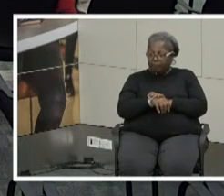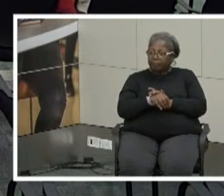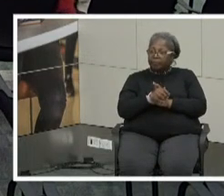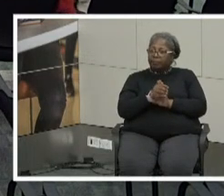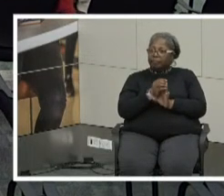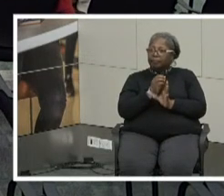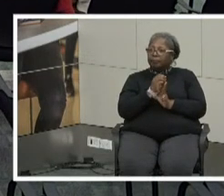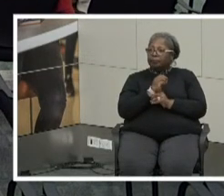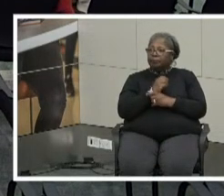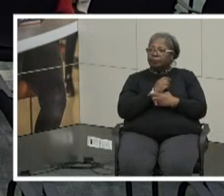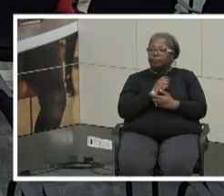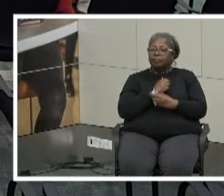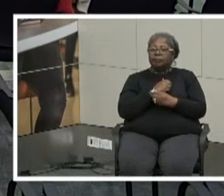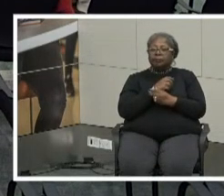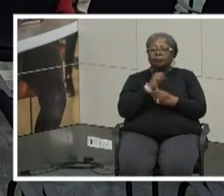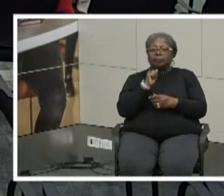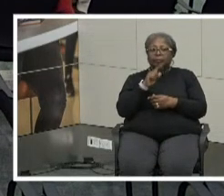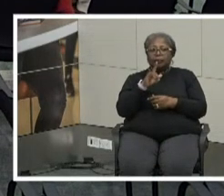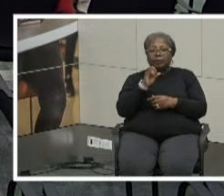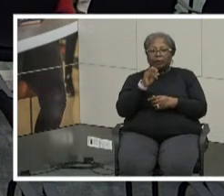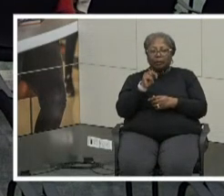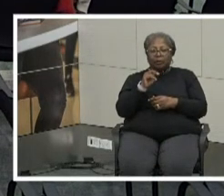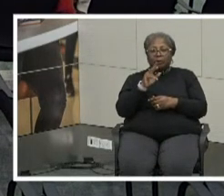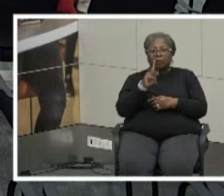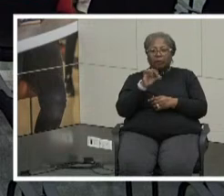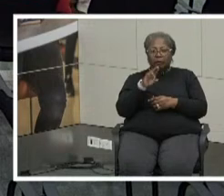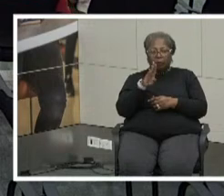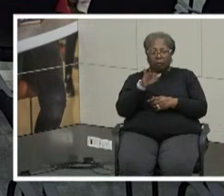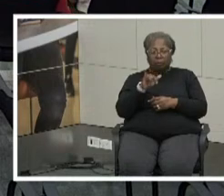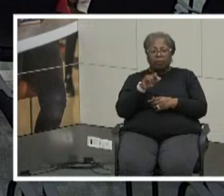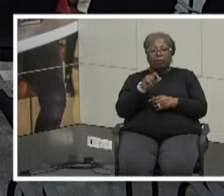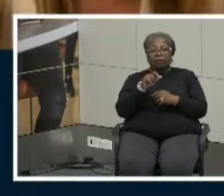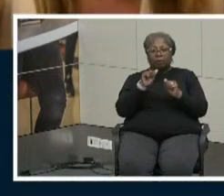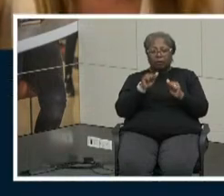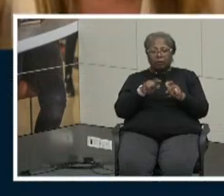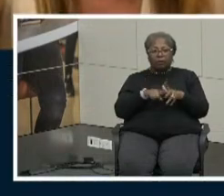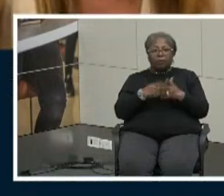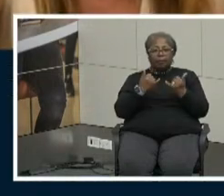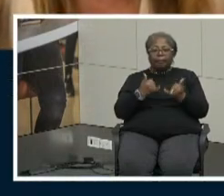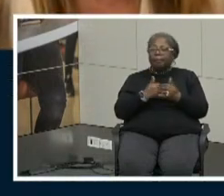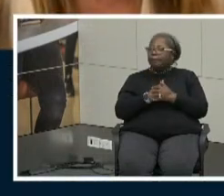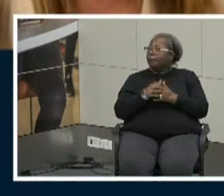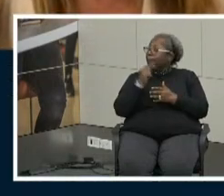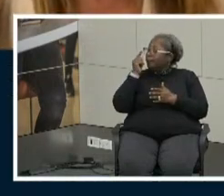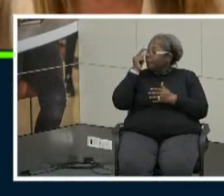HISD Allison Kirby please turn your camera on you may begin